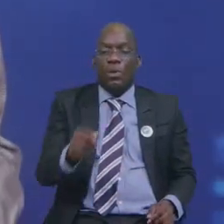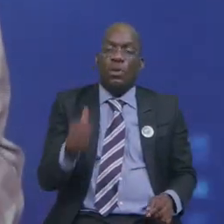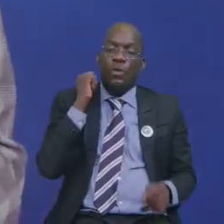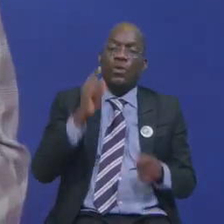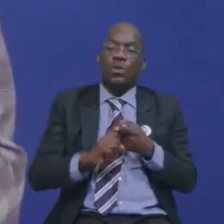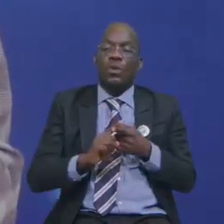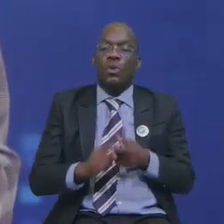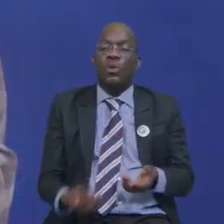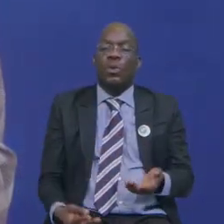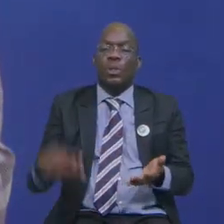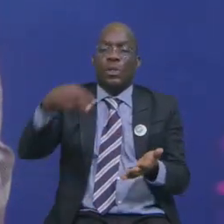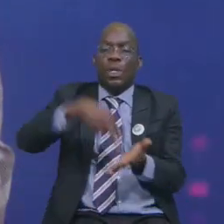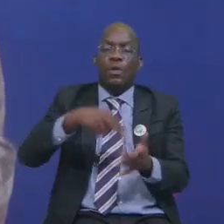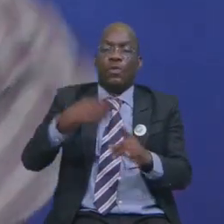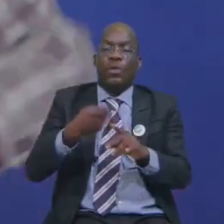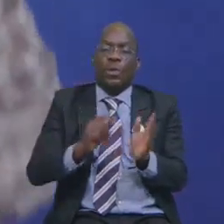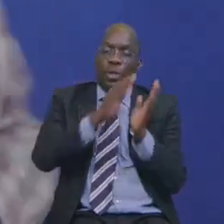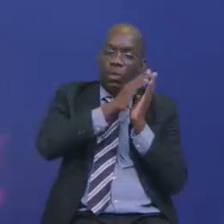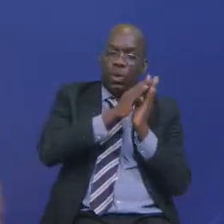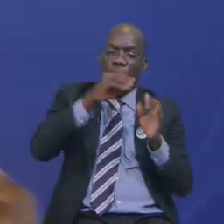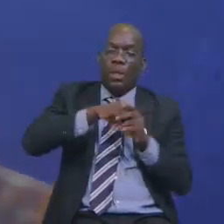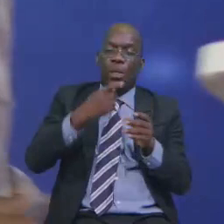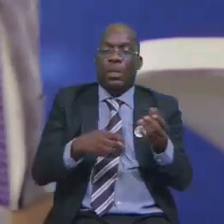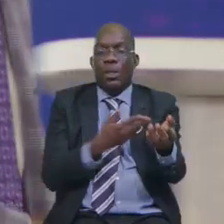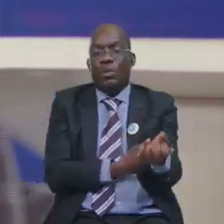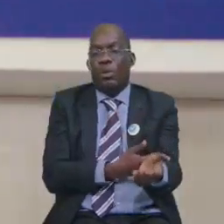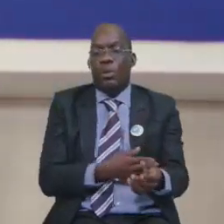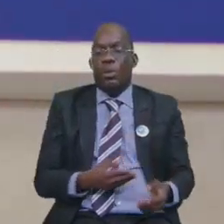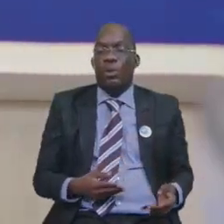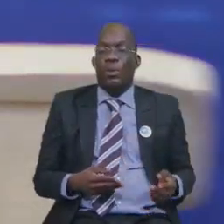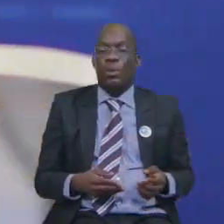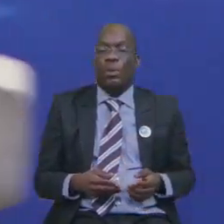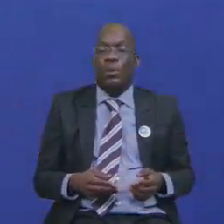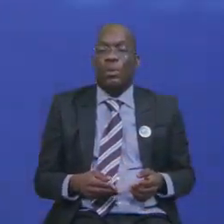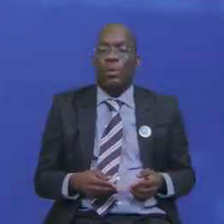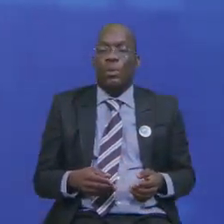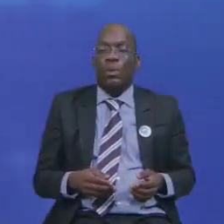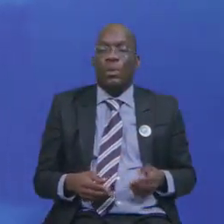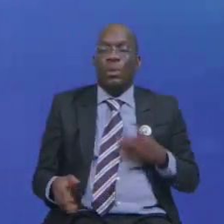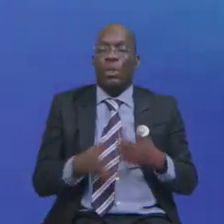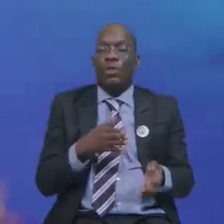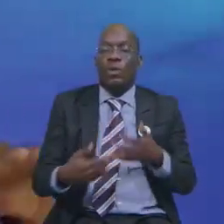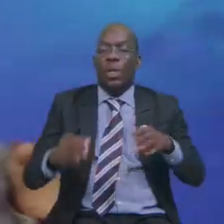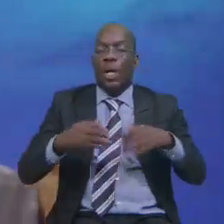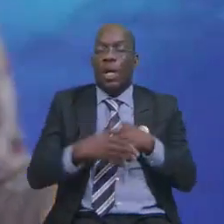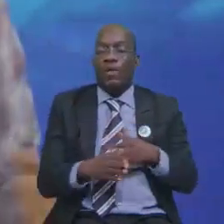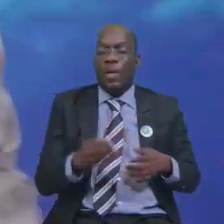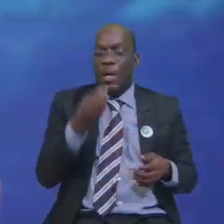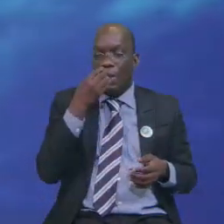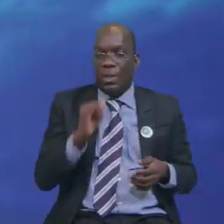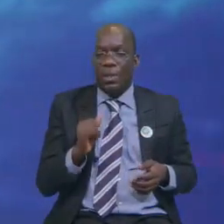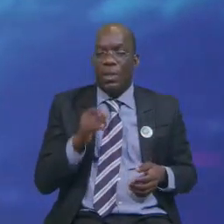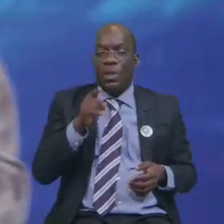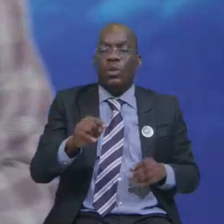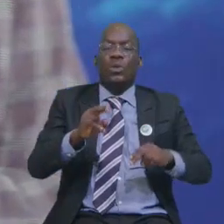from the bed in the morning. And then even after taking your breakfast, you must sit